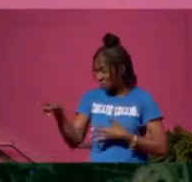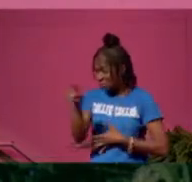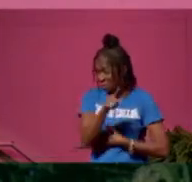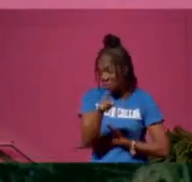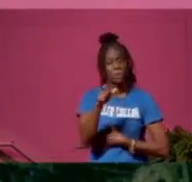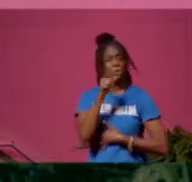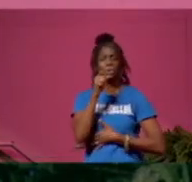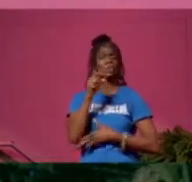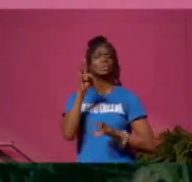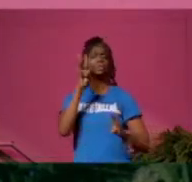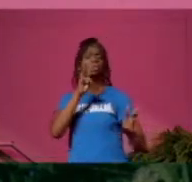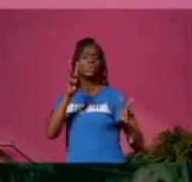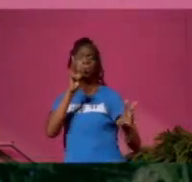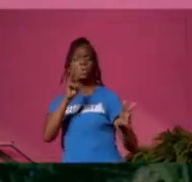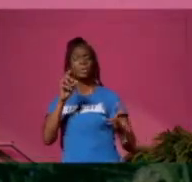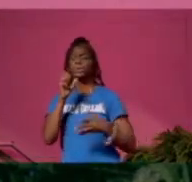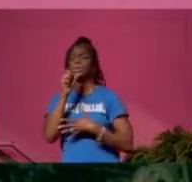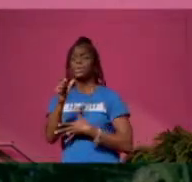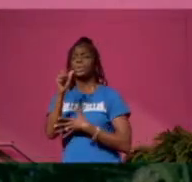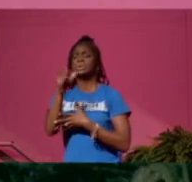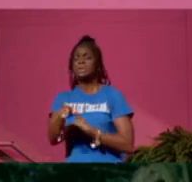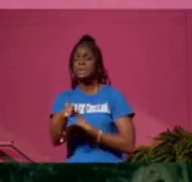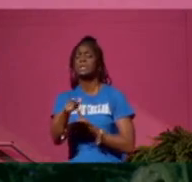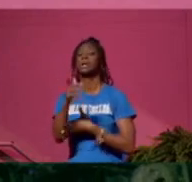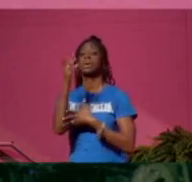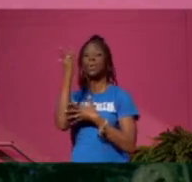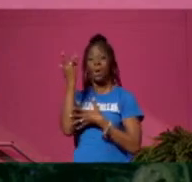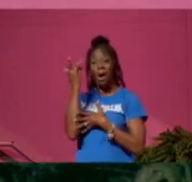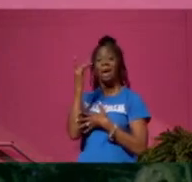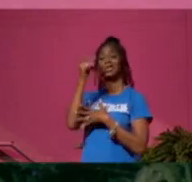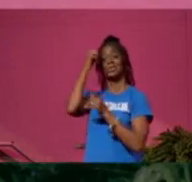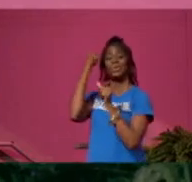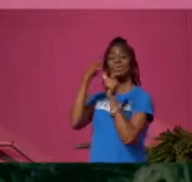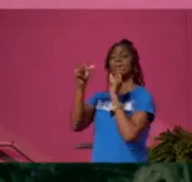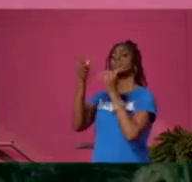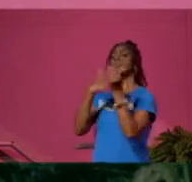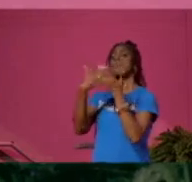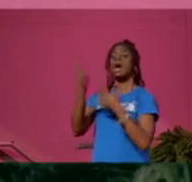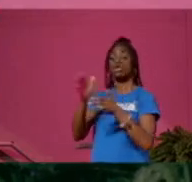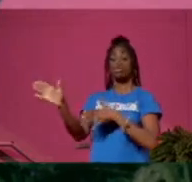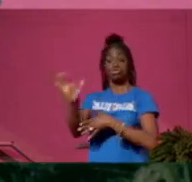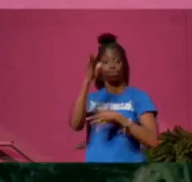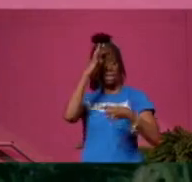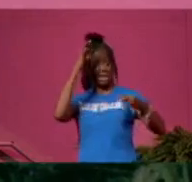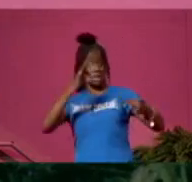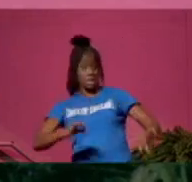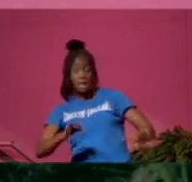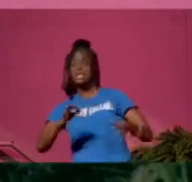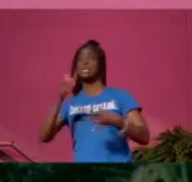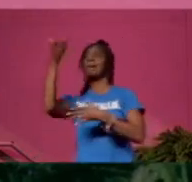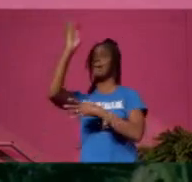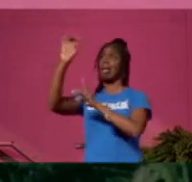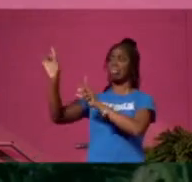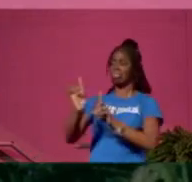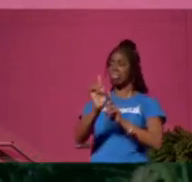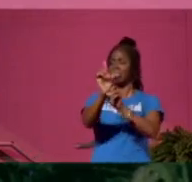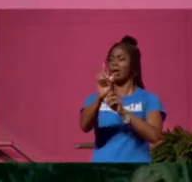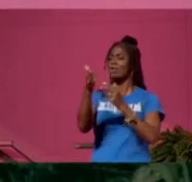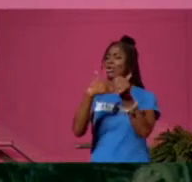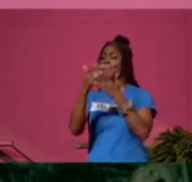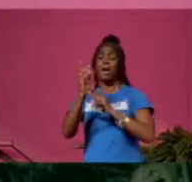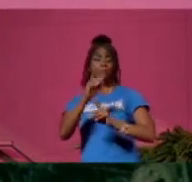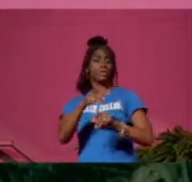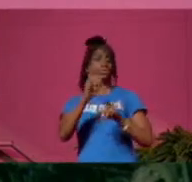have to worry if you just remember that God is with you wherever you go, from Harvard to Howard to Hampton or